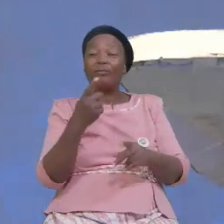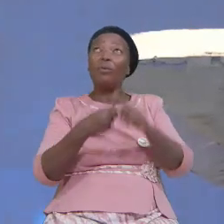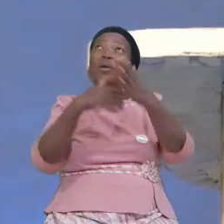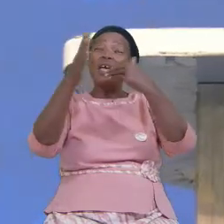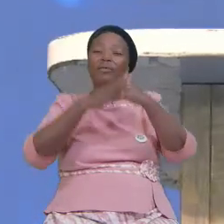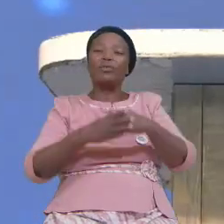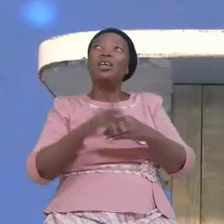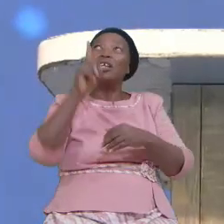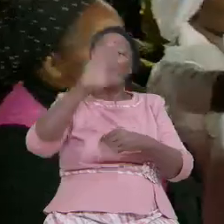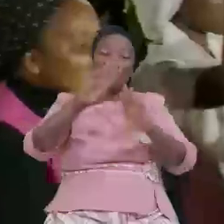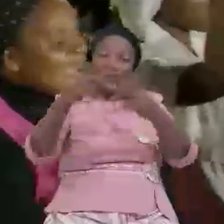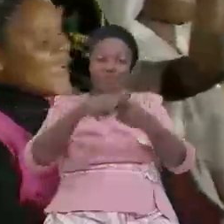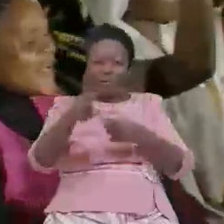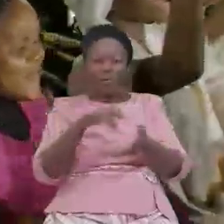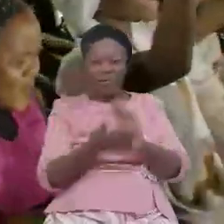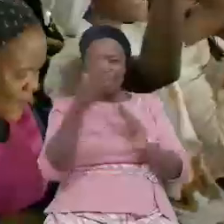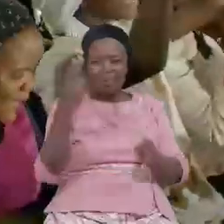will grant unto you.